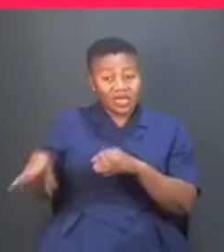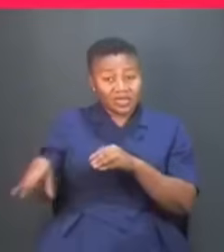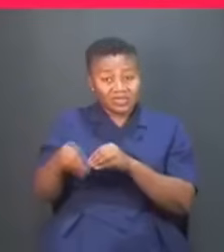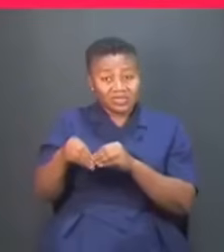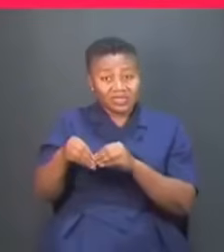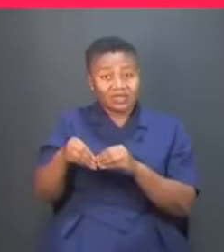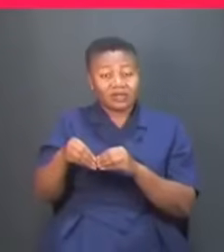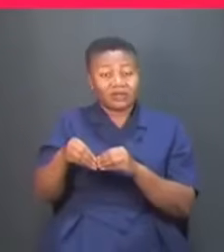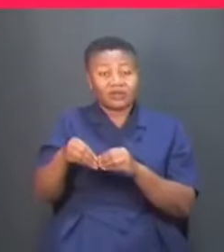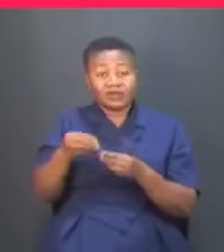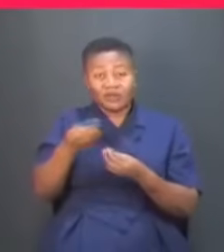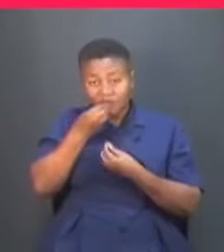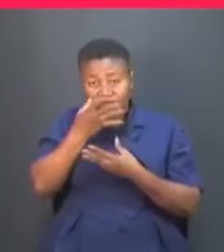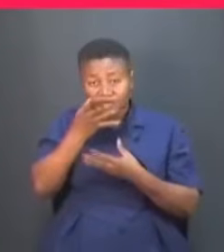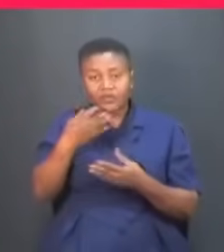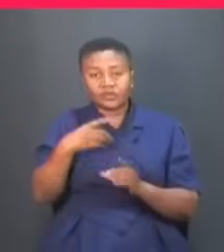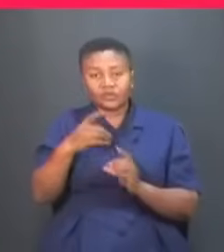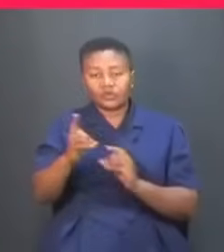Or do so.